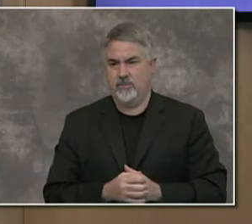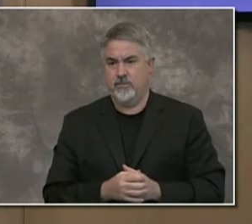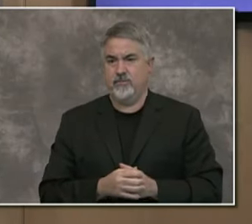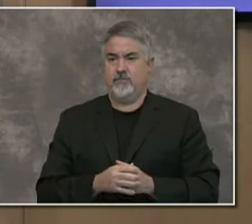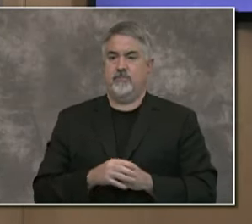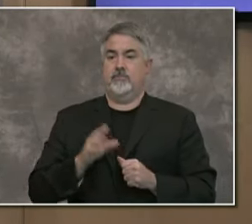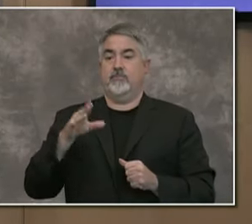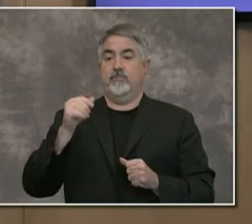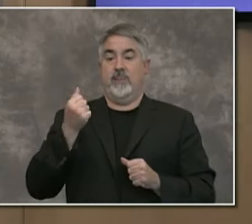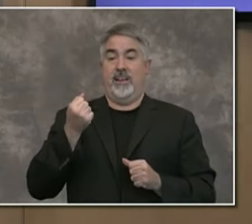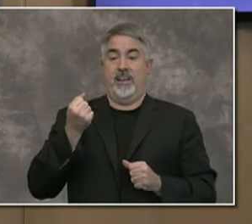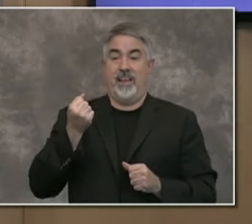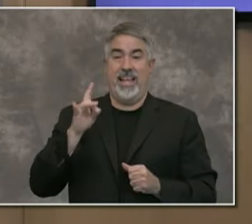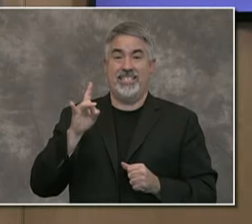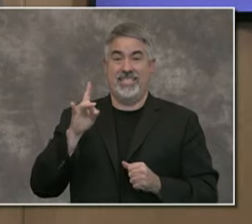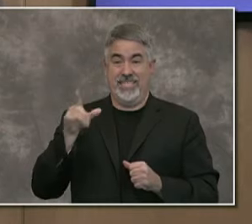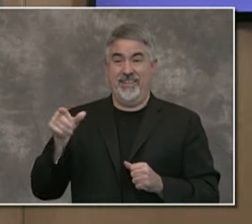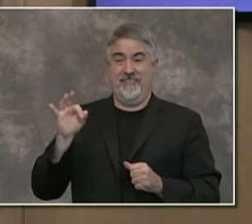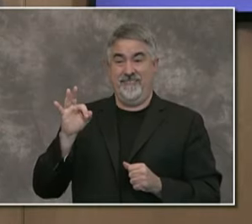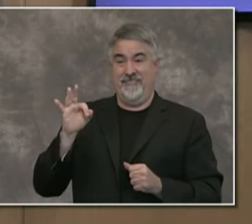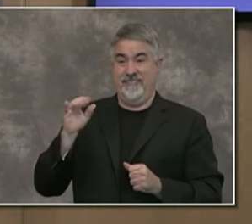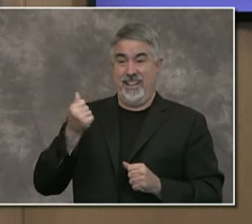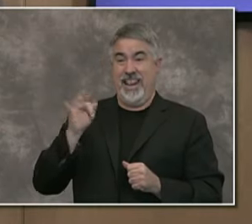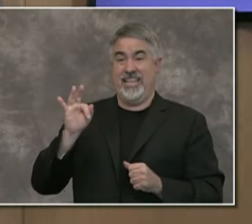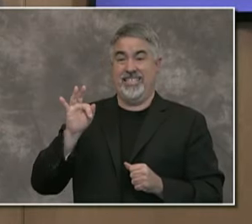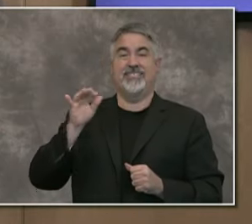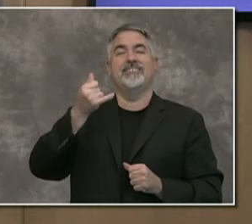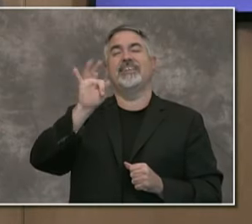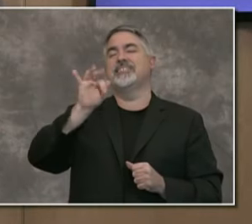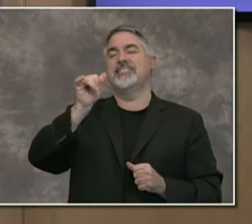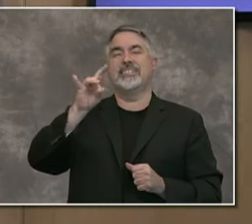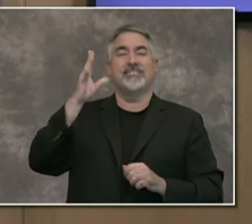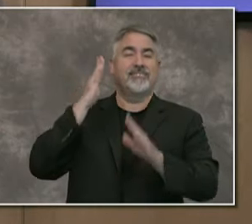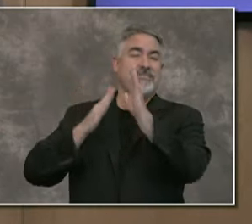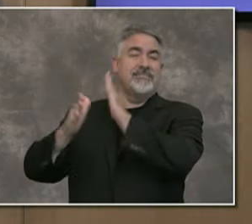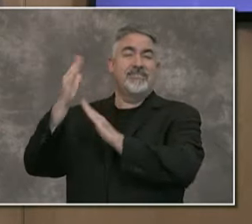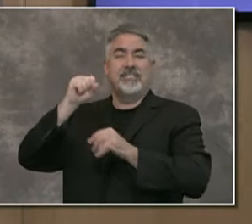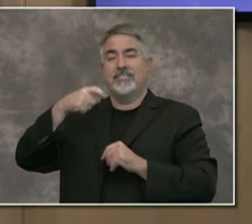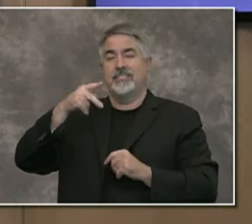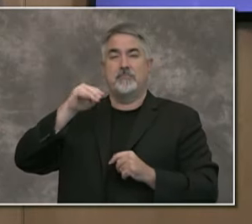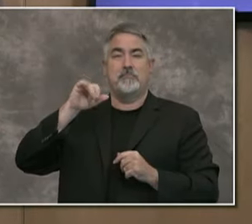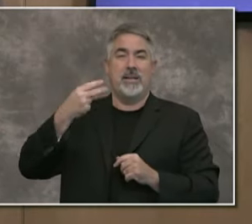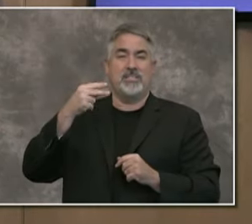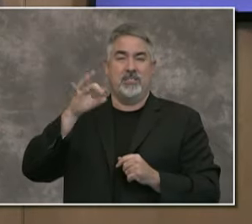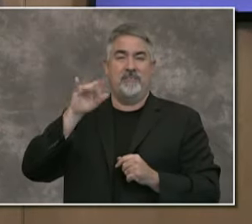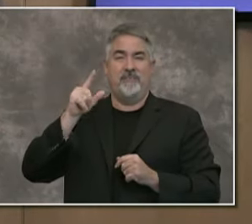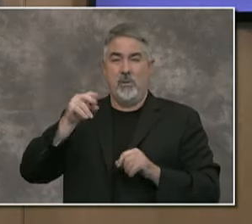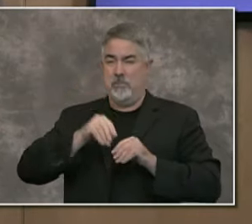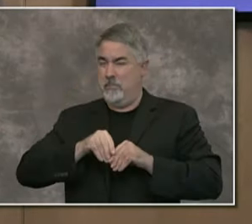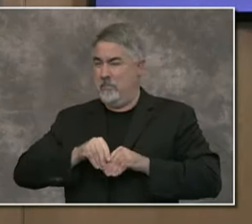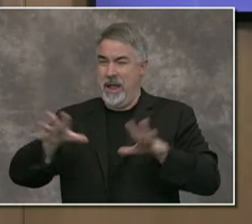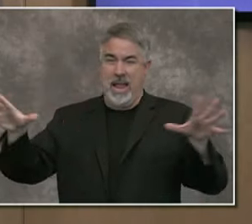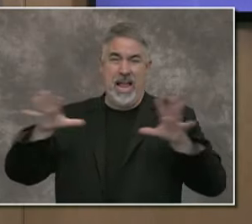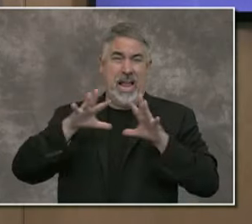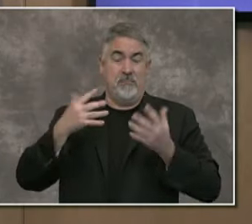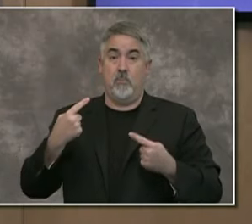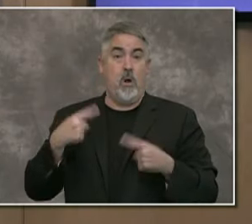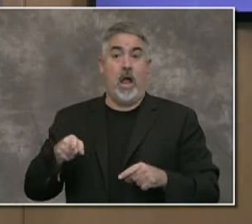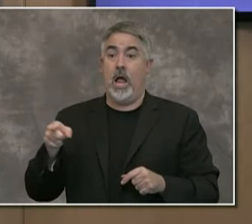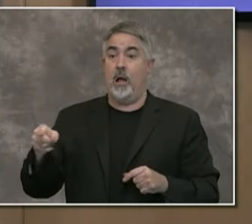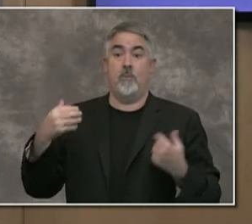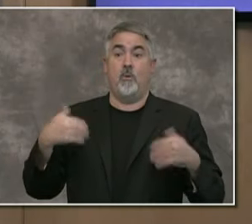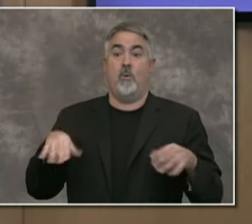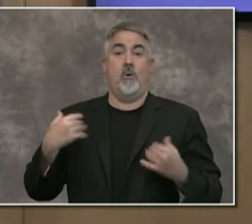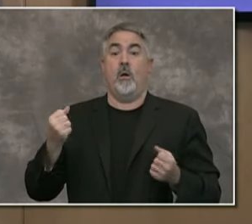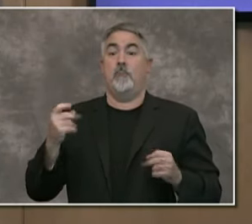flu. And what you see in response to that pandemic was a number of jurisdictions that did not move